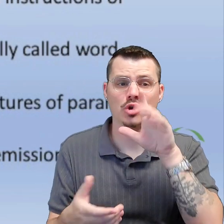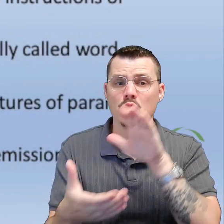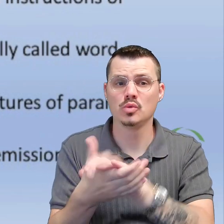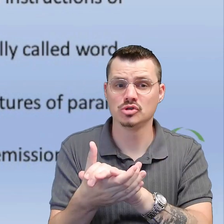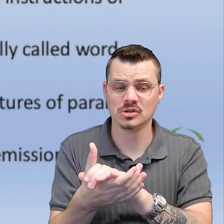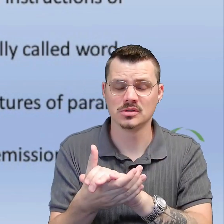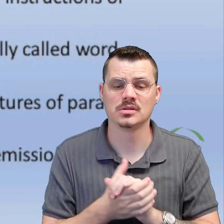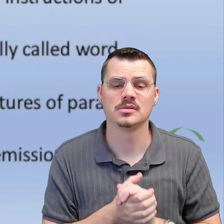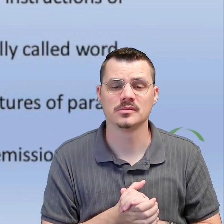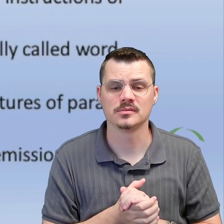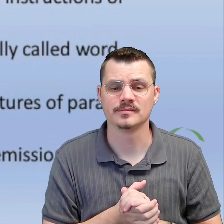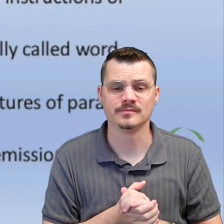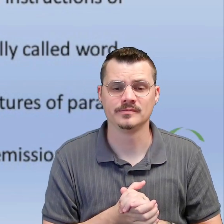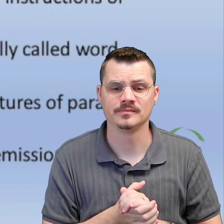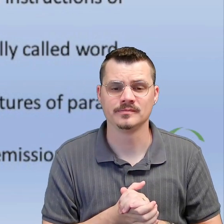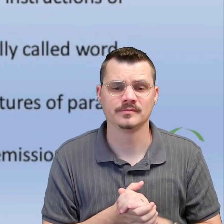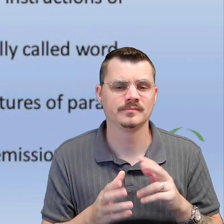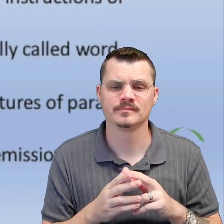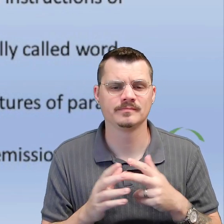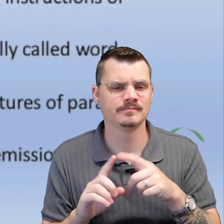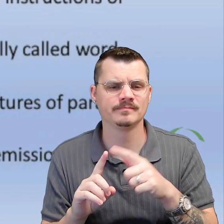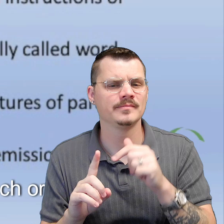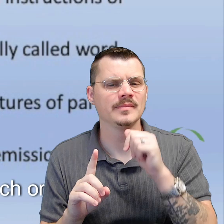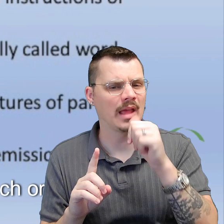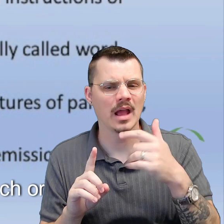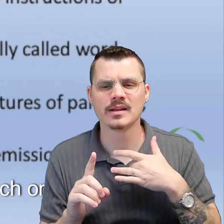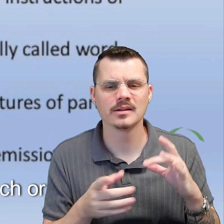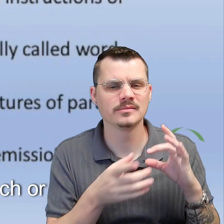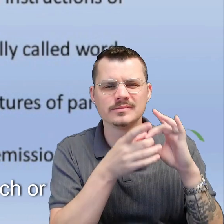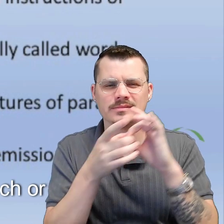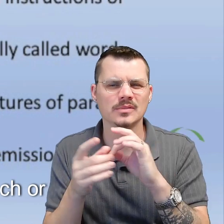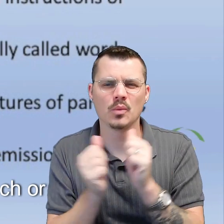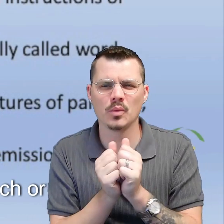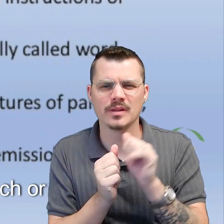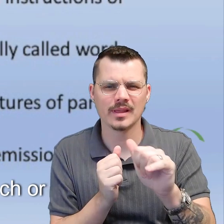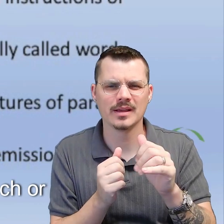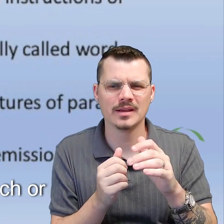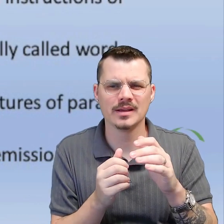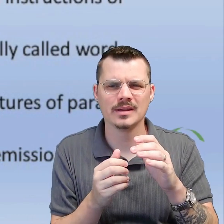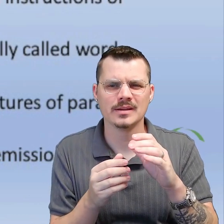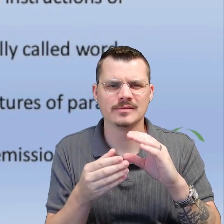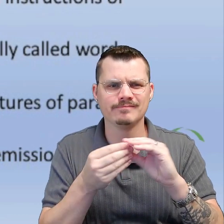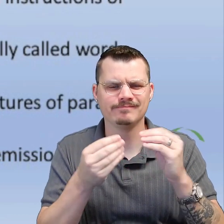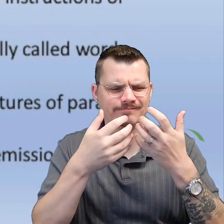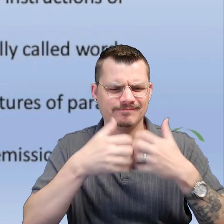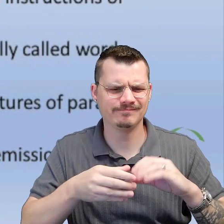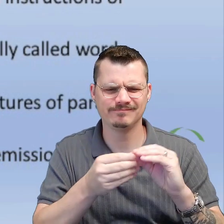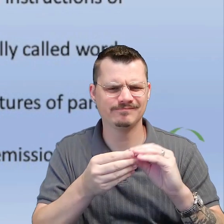Delusions, not necessarily associated with the disorganized speech or